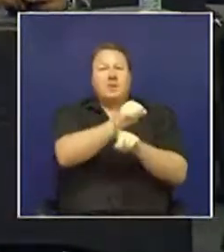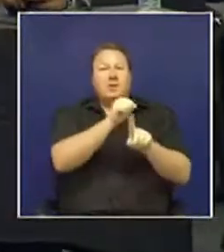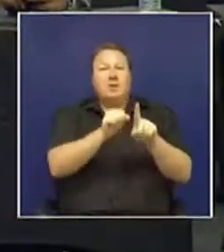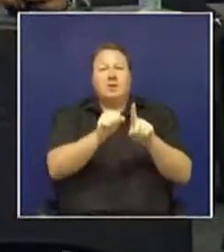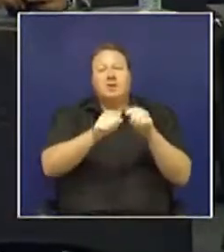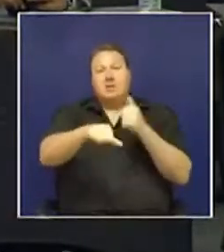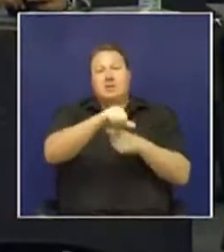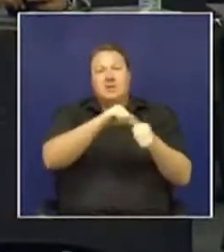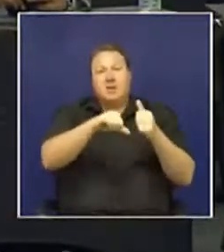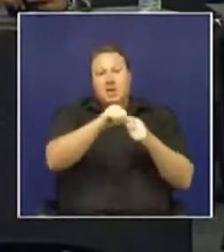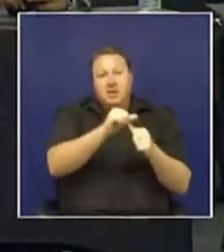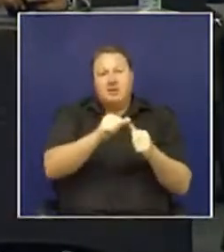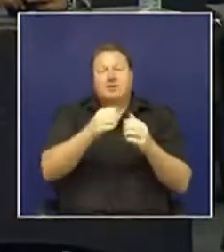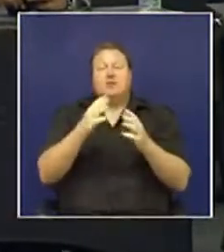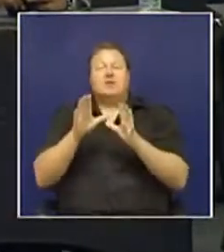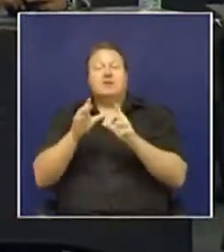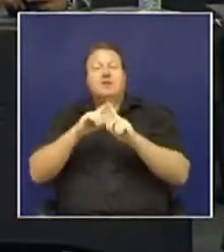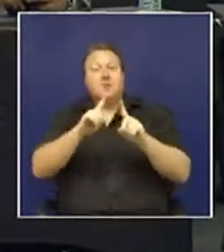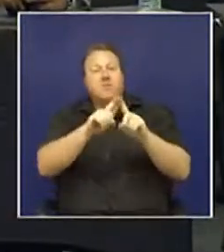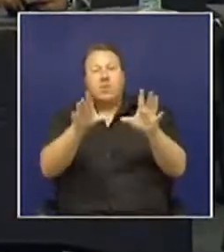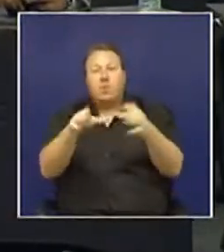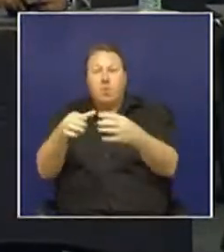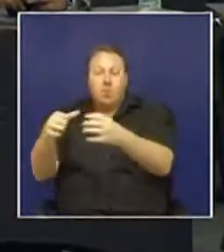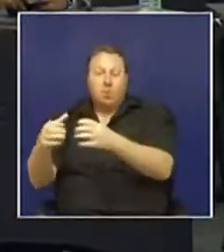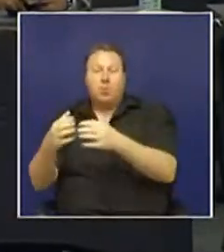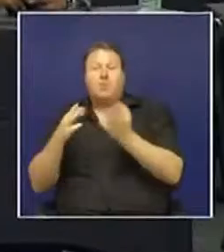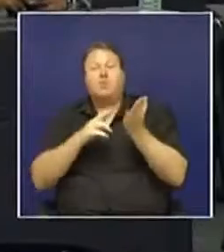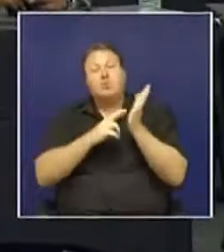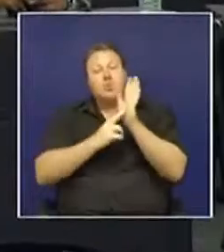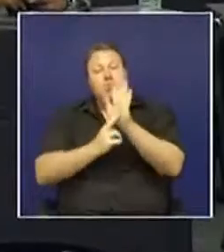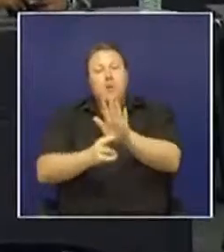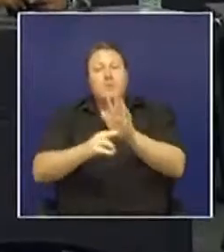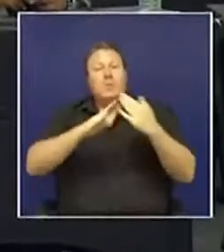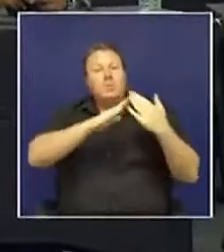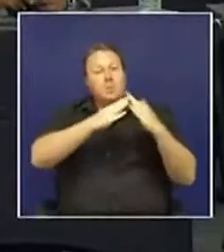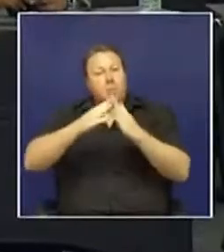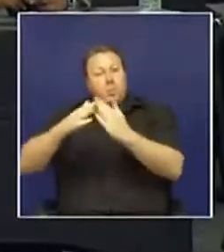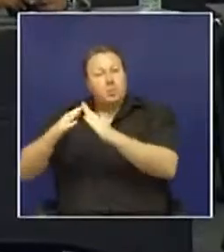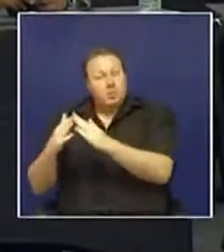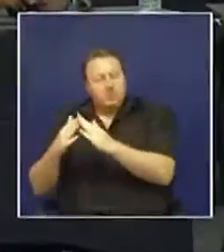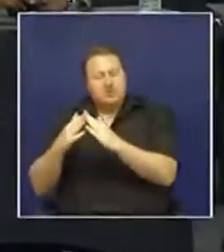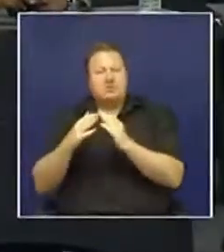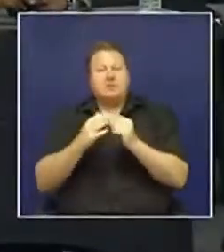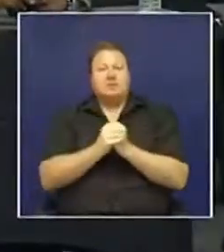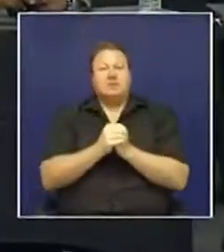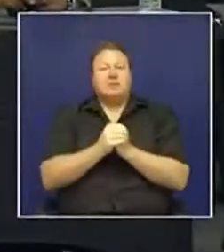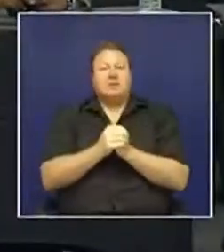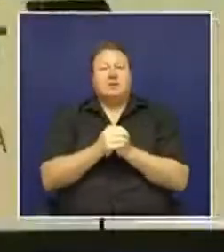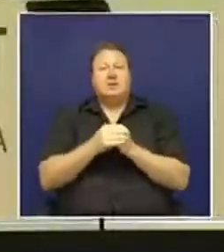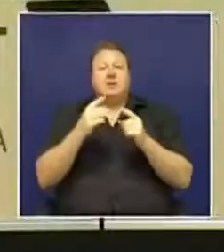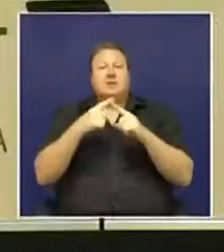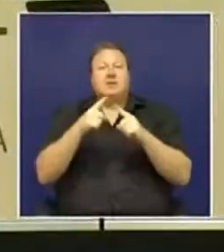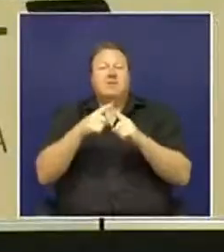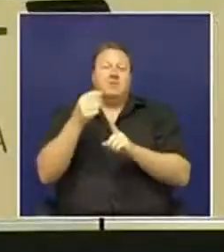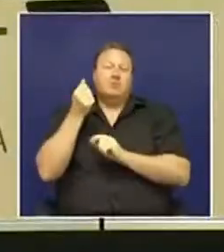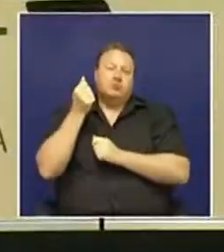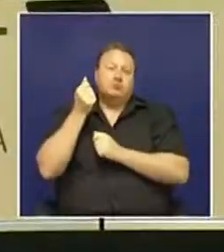and communities who had various matches, but also